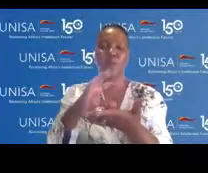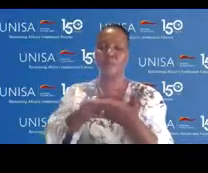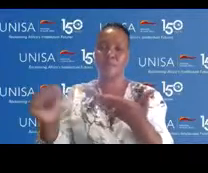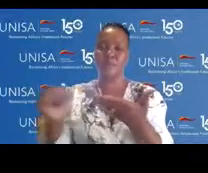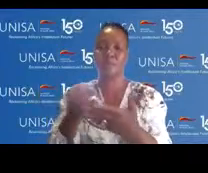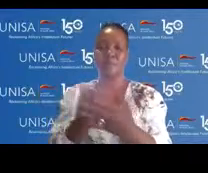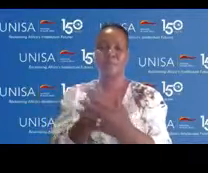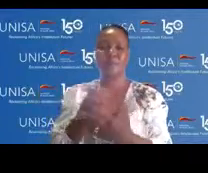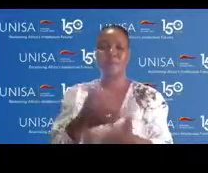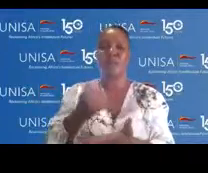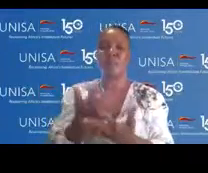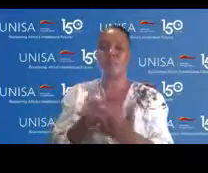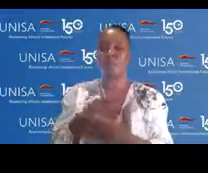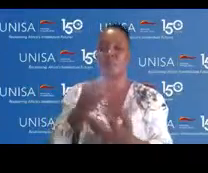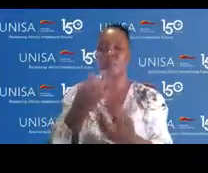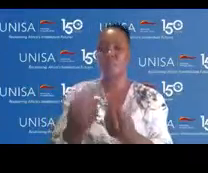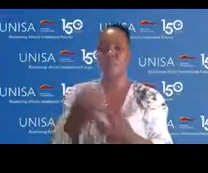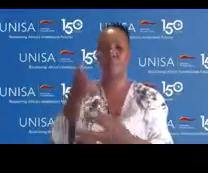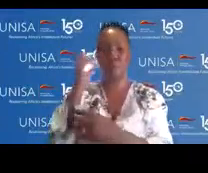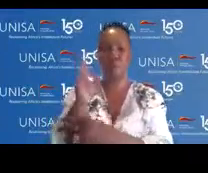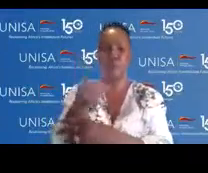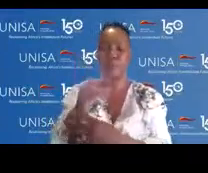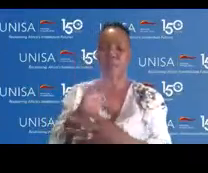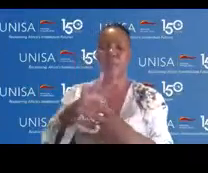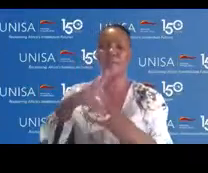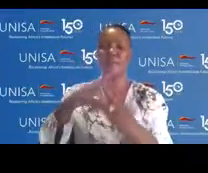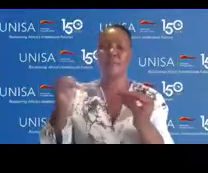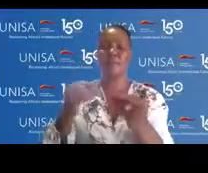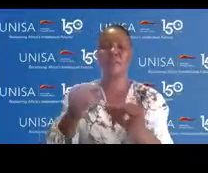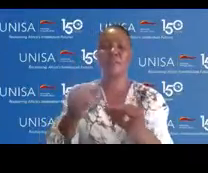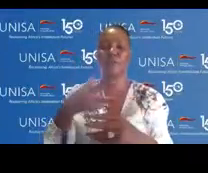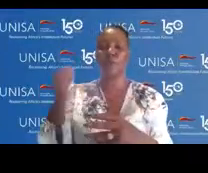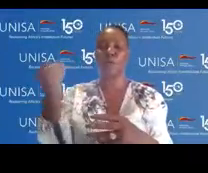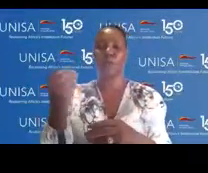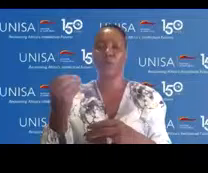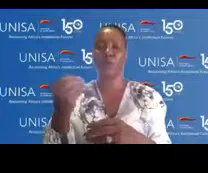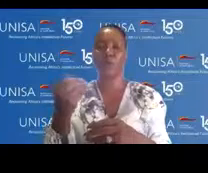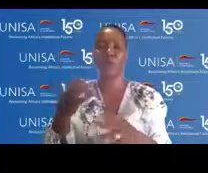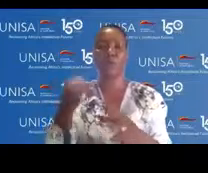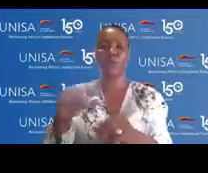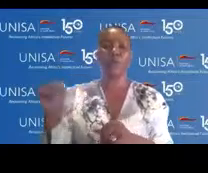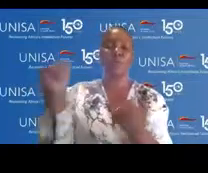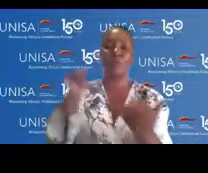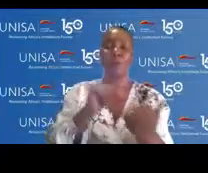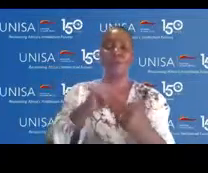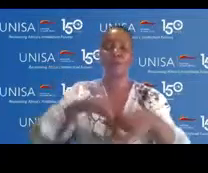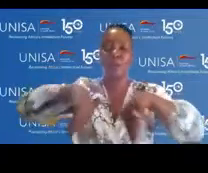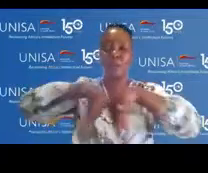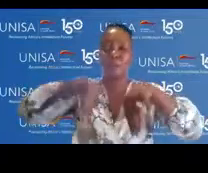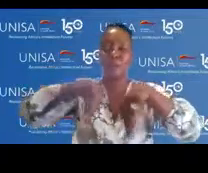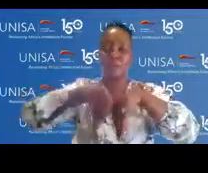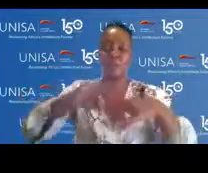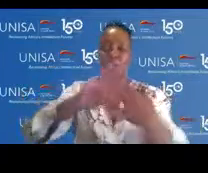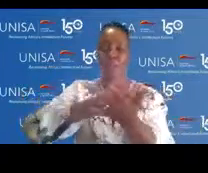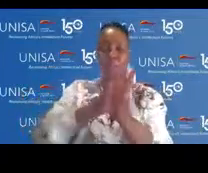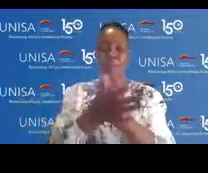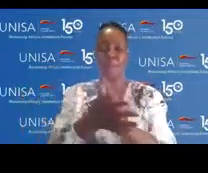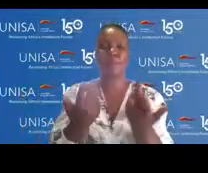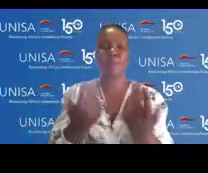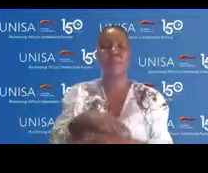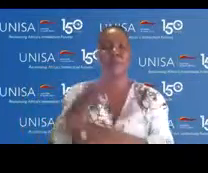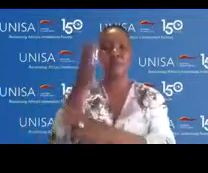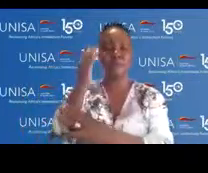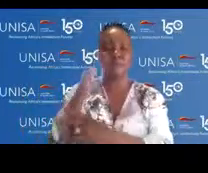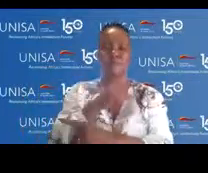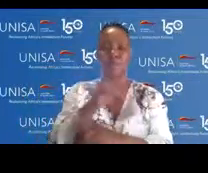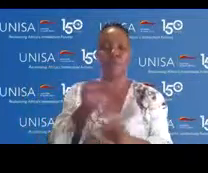itself. So then it's gone. And then you might have to go check your recycle bin. I know with DSIM, this is normally where you